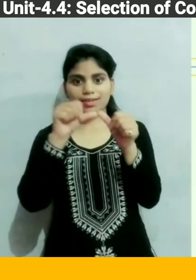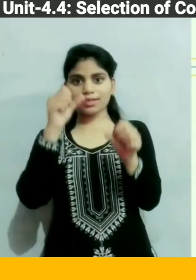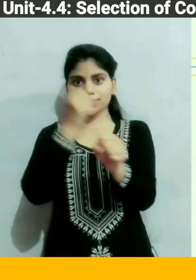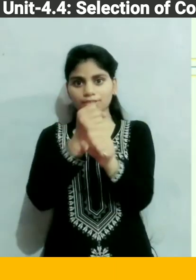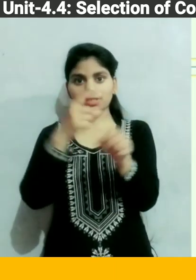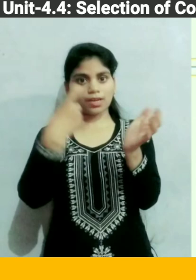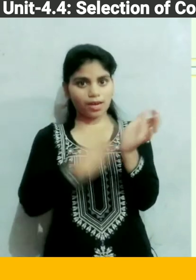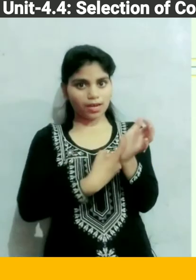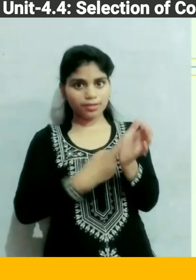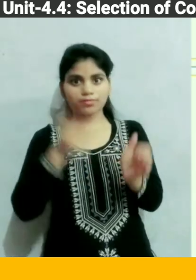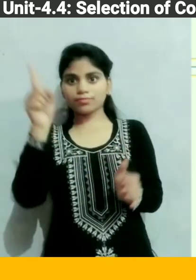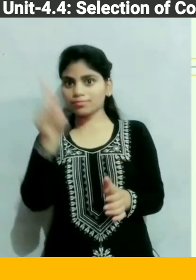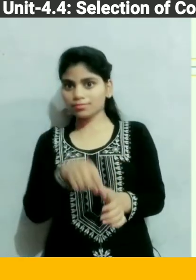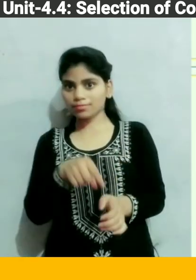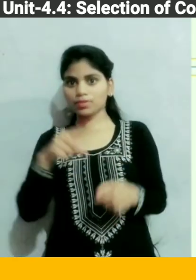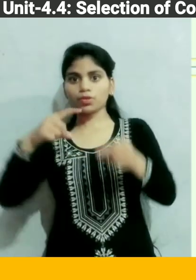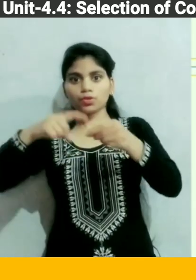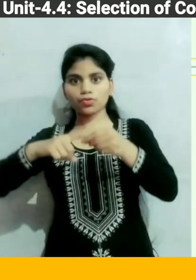Reference ID: